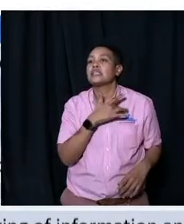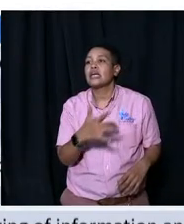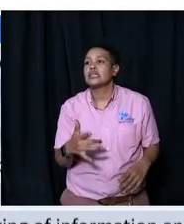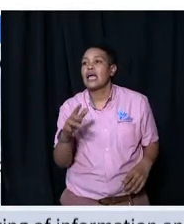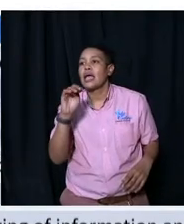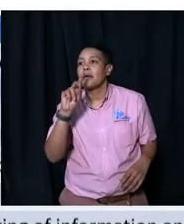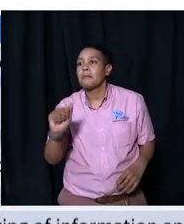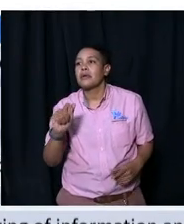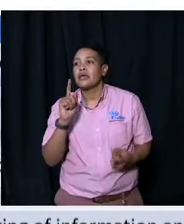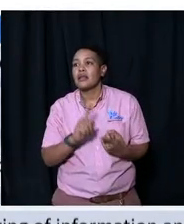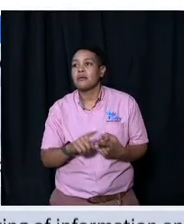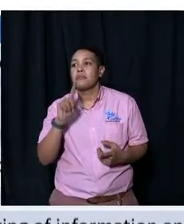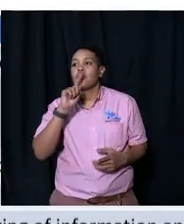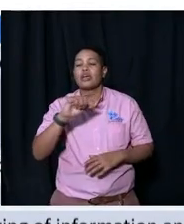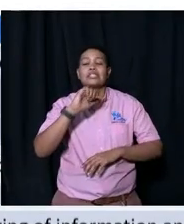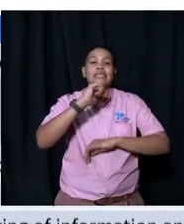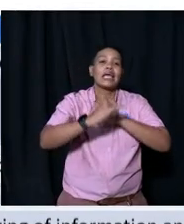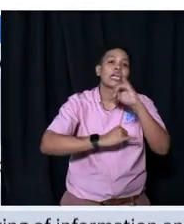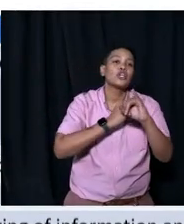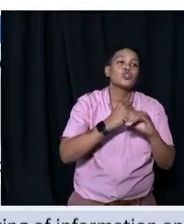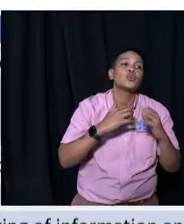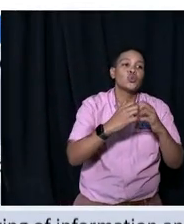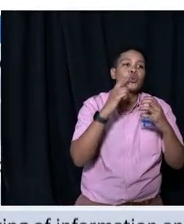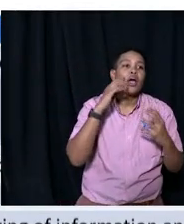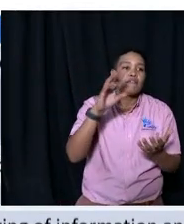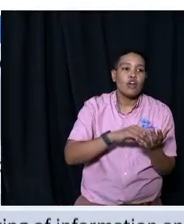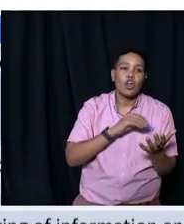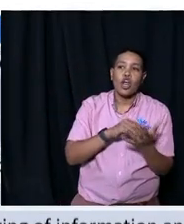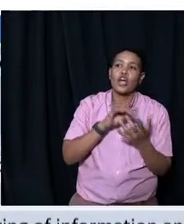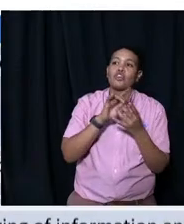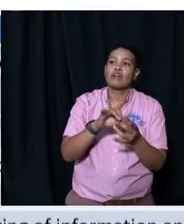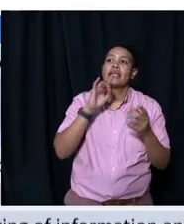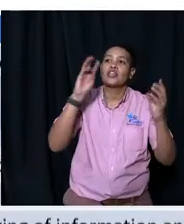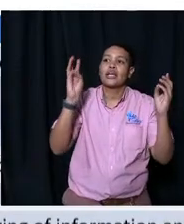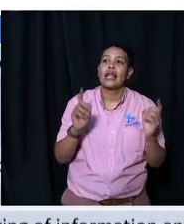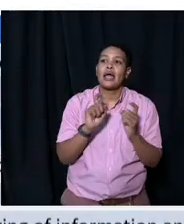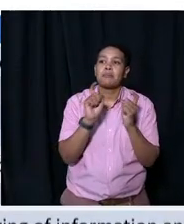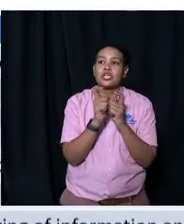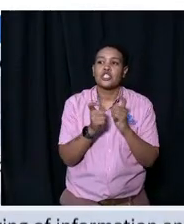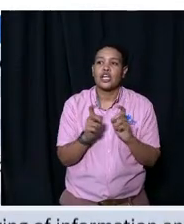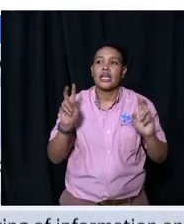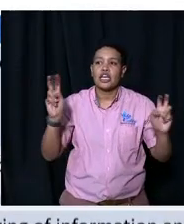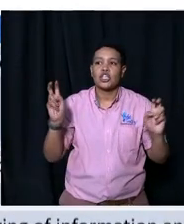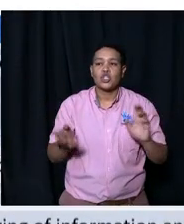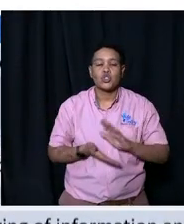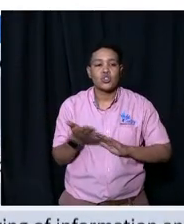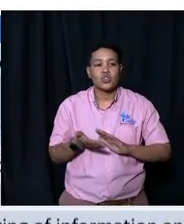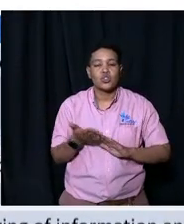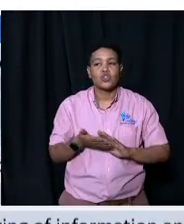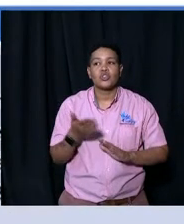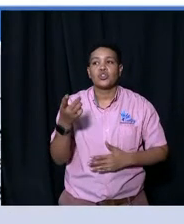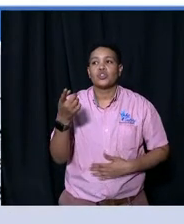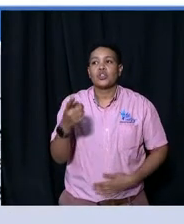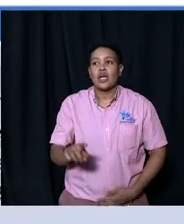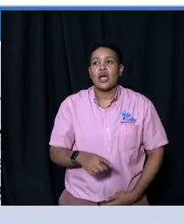media and institutions of learning on climate change issues on an ongoing basis.